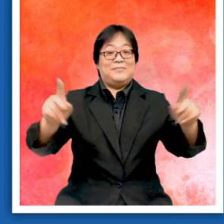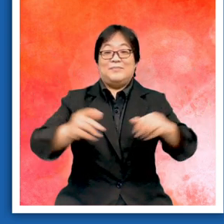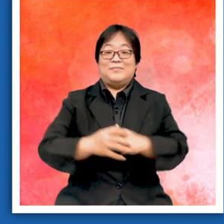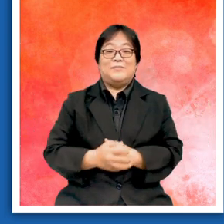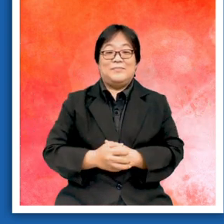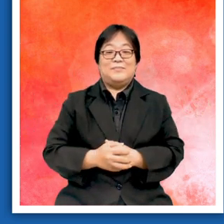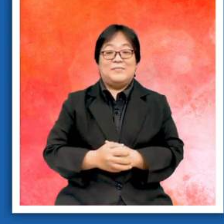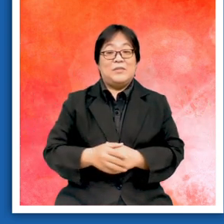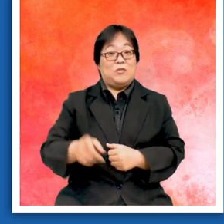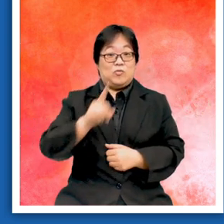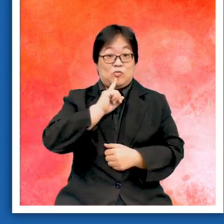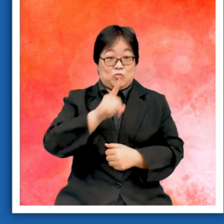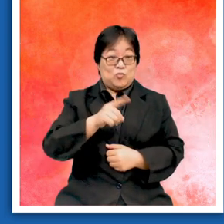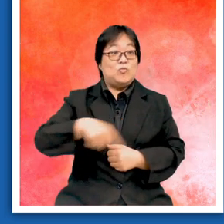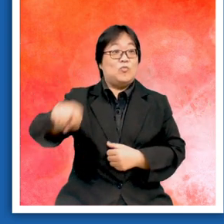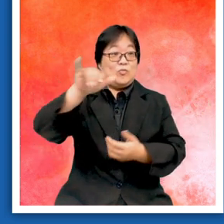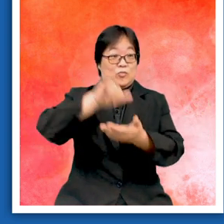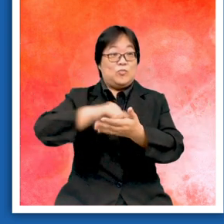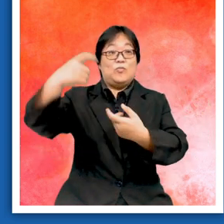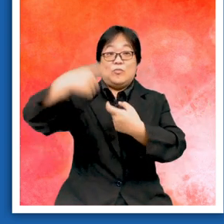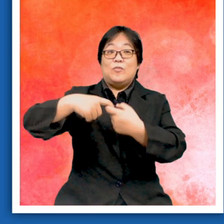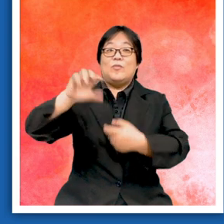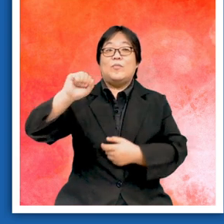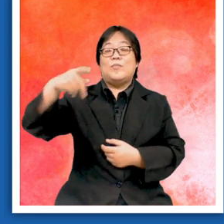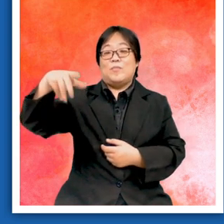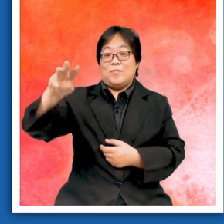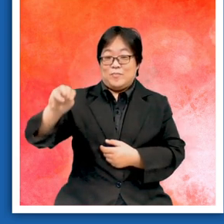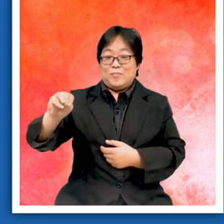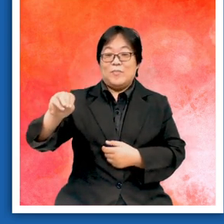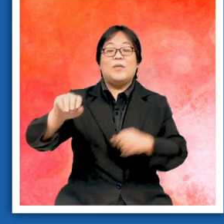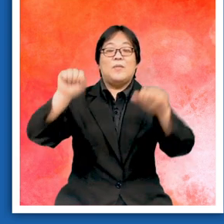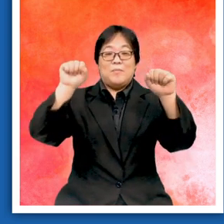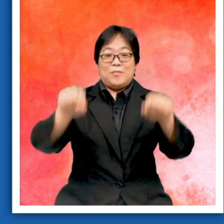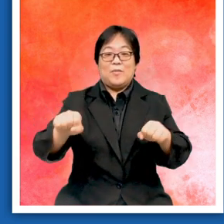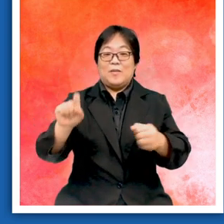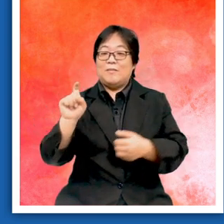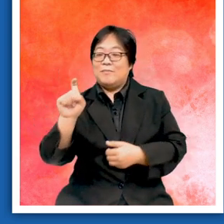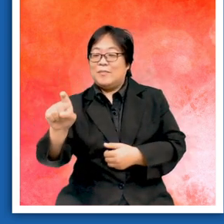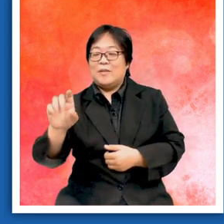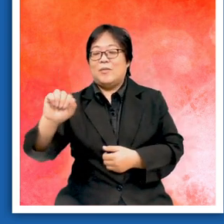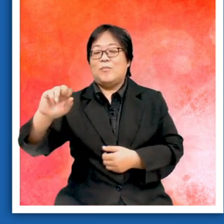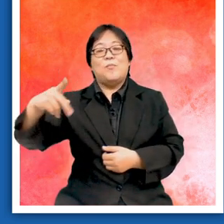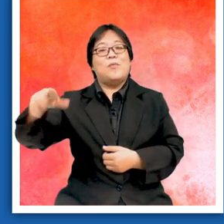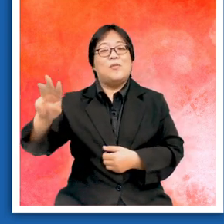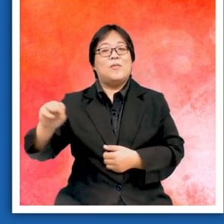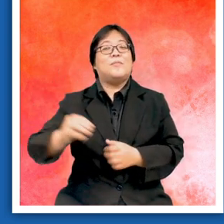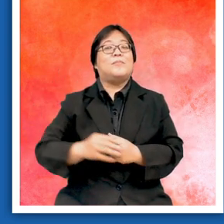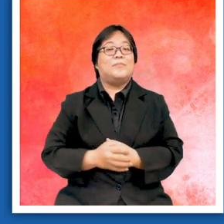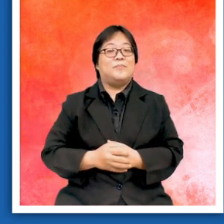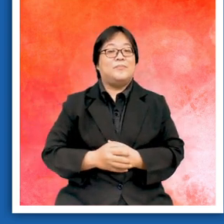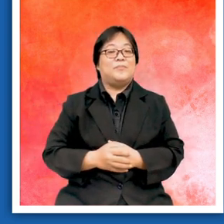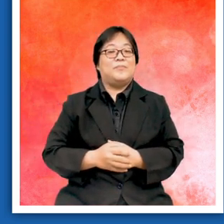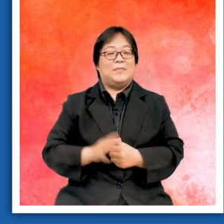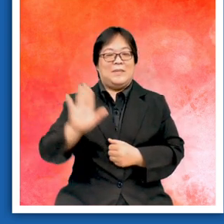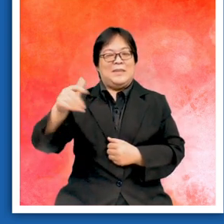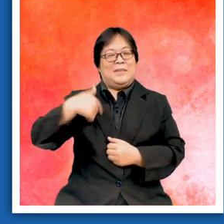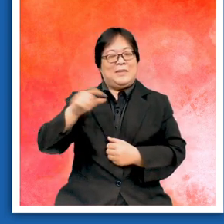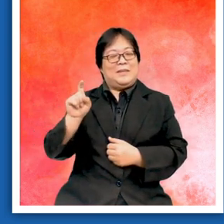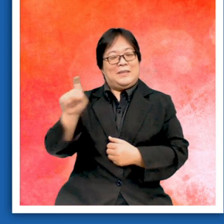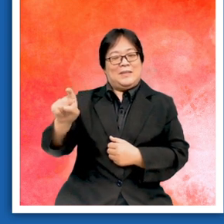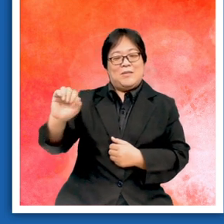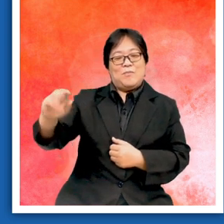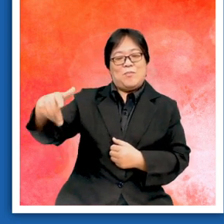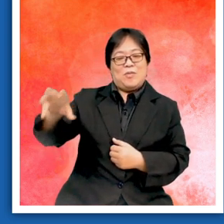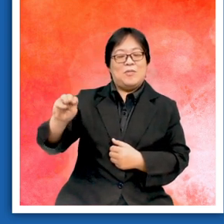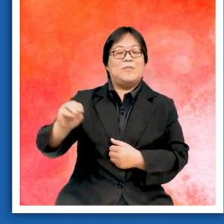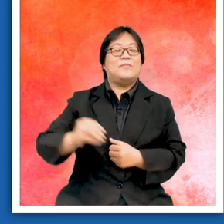All right. If you are sure it is related to spectrum, then you can choose spectrum. And then let